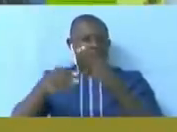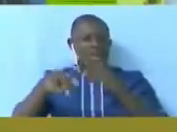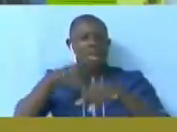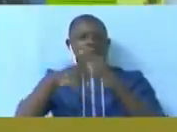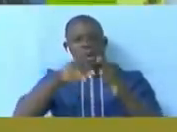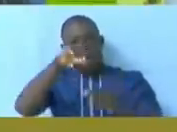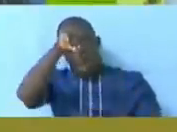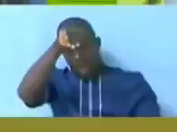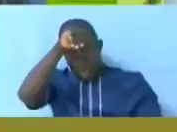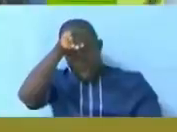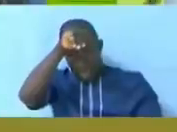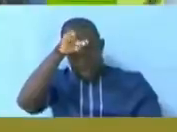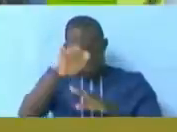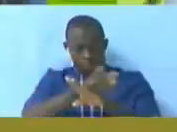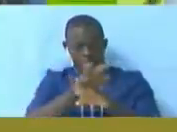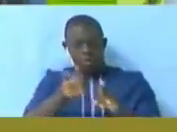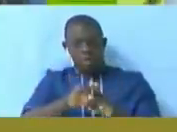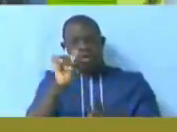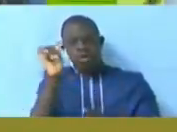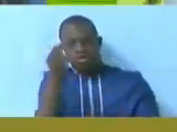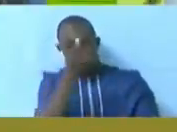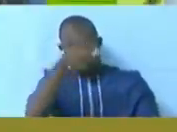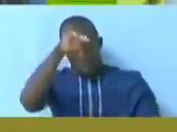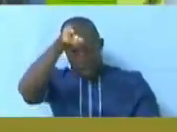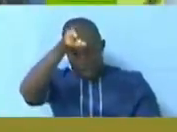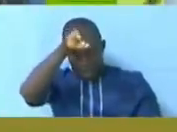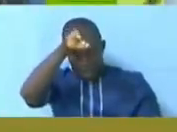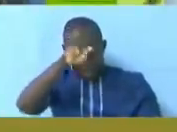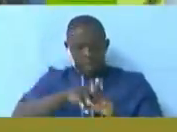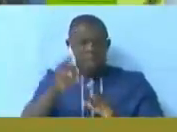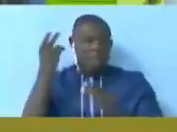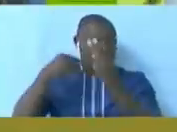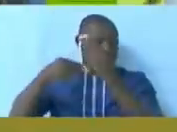Egypt in a book entitled Modern Egypt.